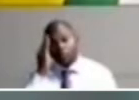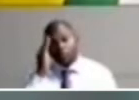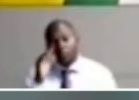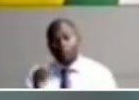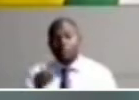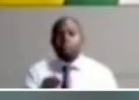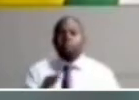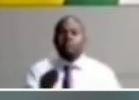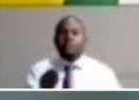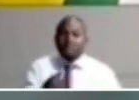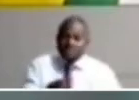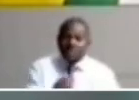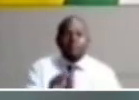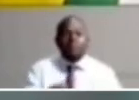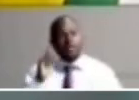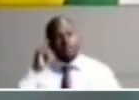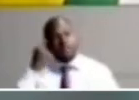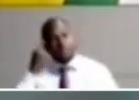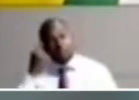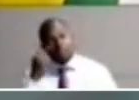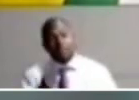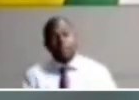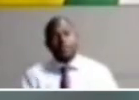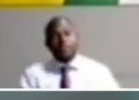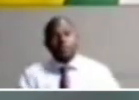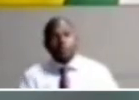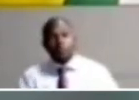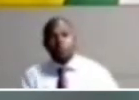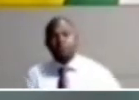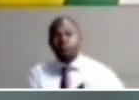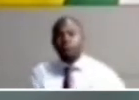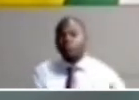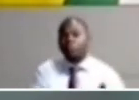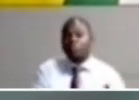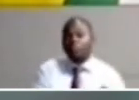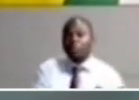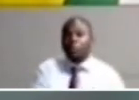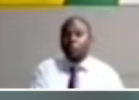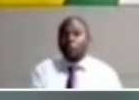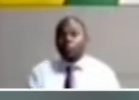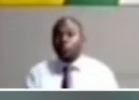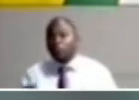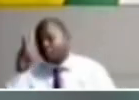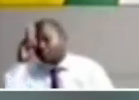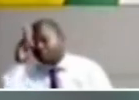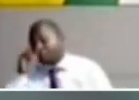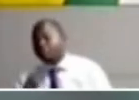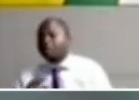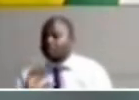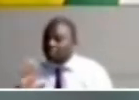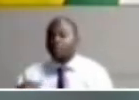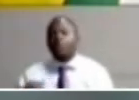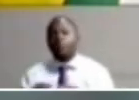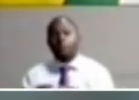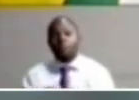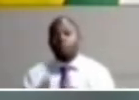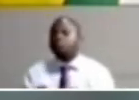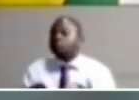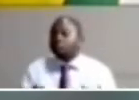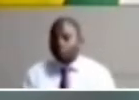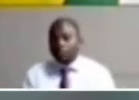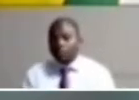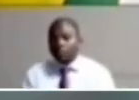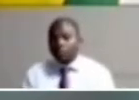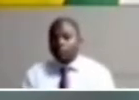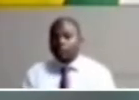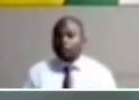They may think they are running away from danger and going to the villages, to their homes, when in fact they